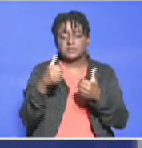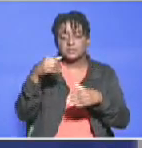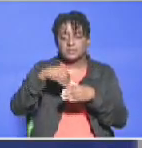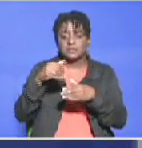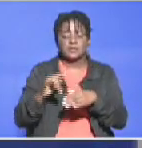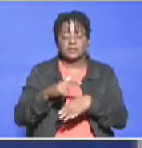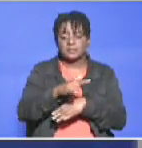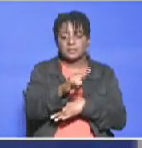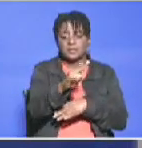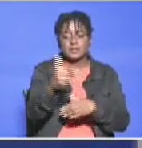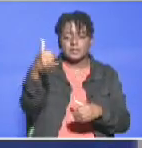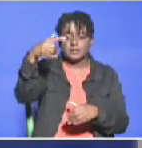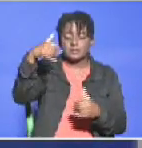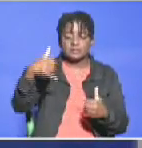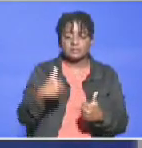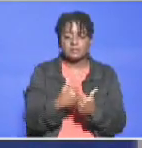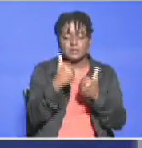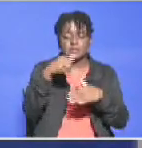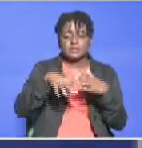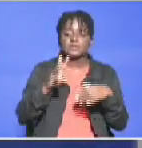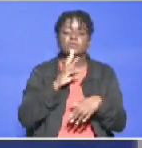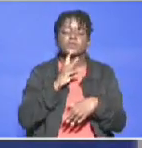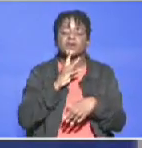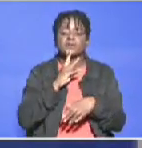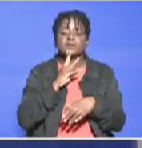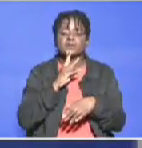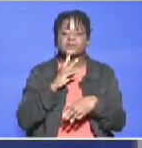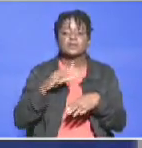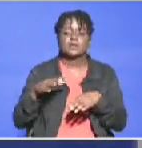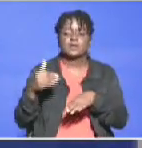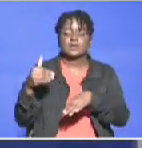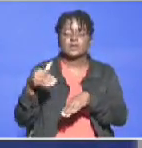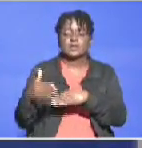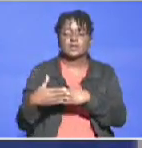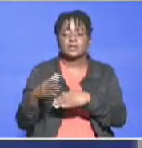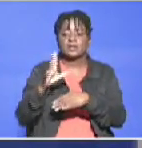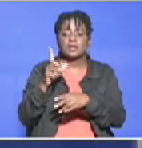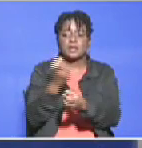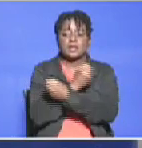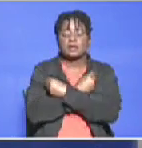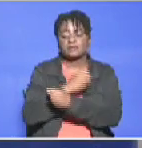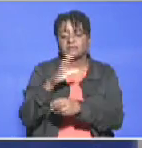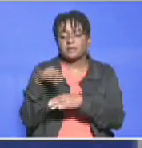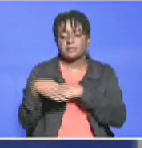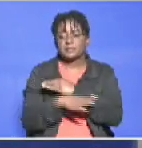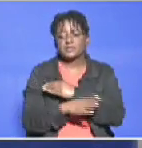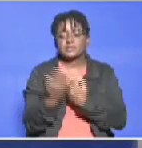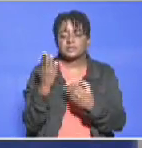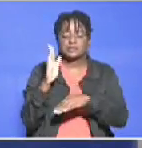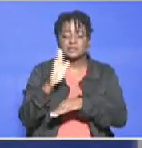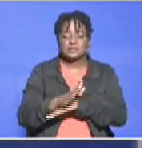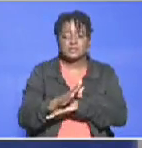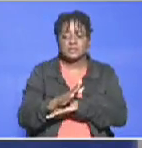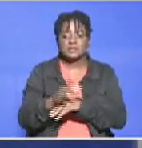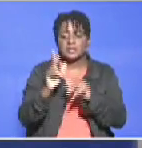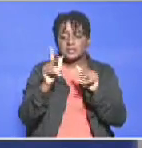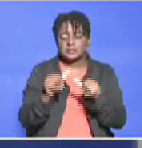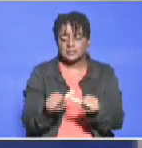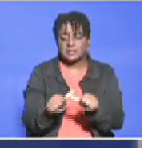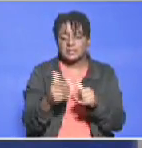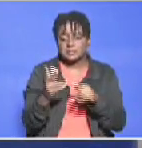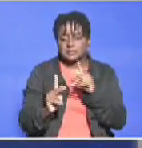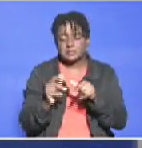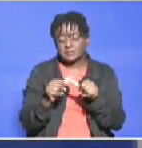in waters in the Love Beach area overnight. Officials of the Air Accident Investigation Department remain at the area searching for